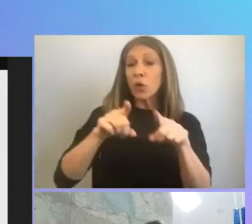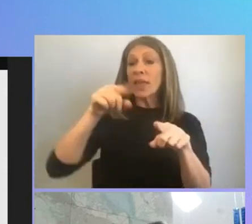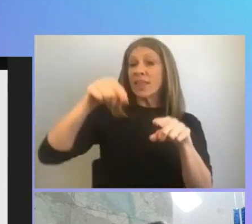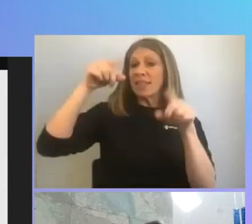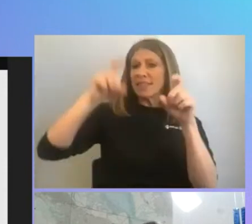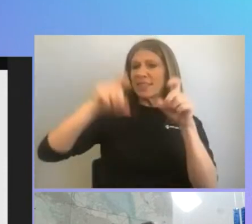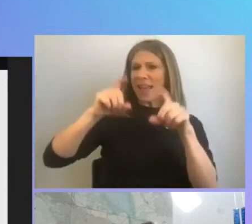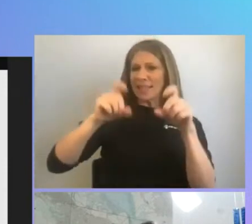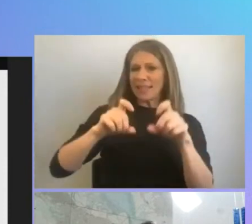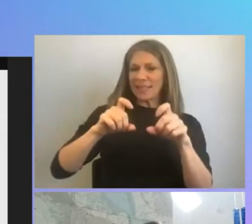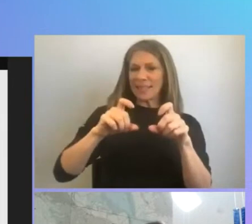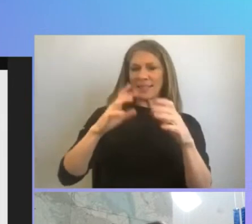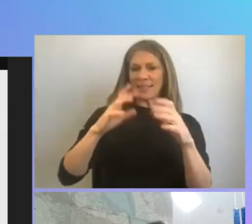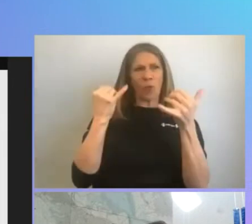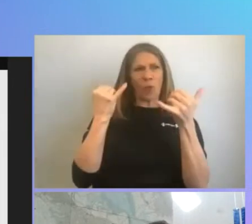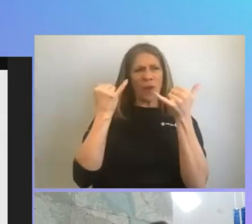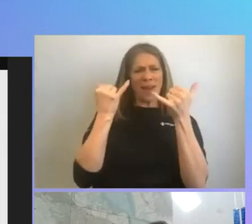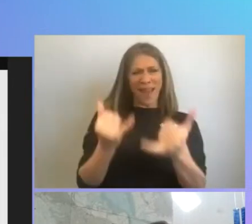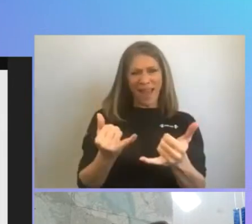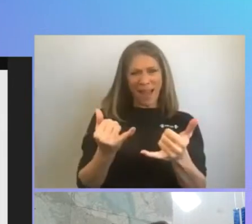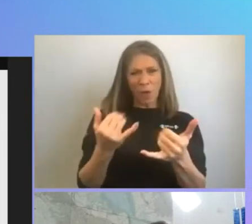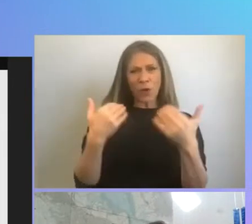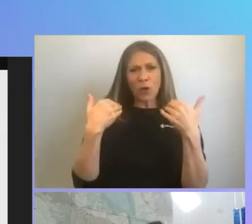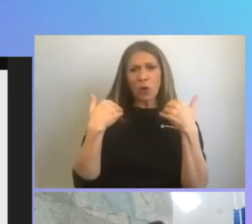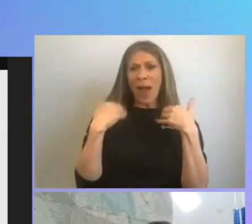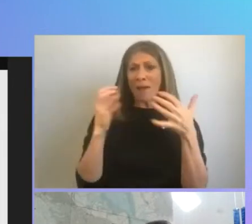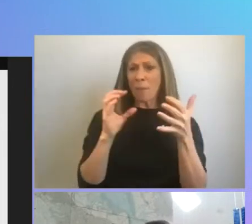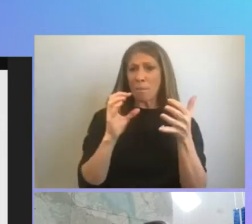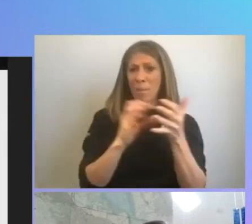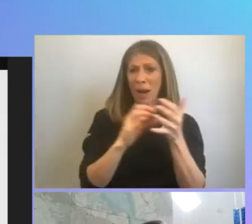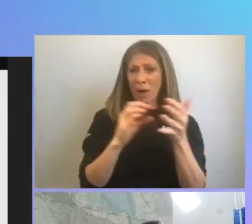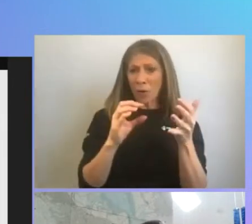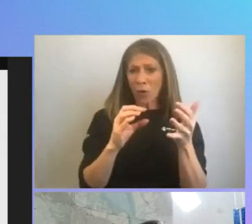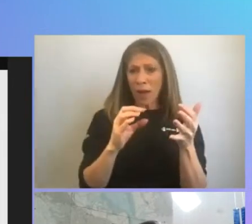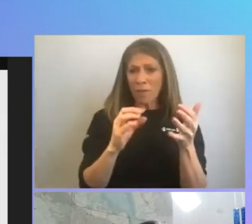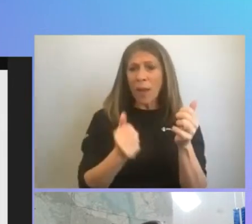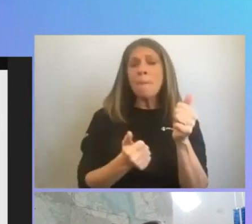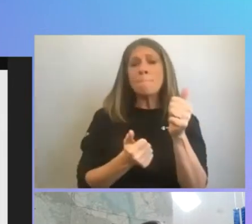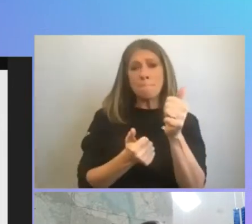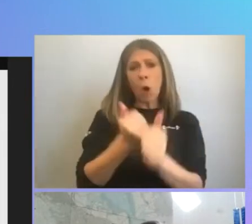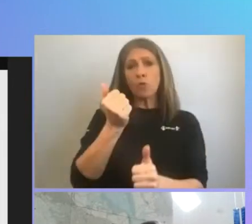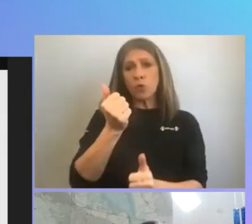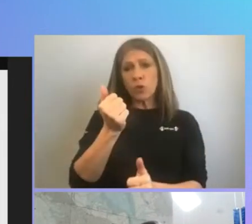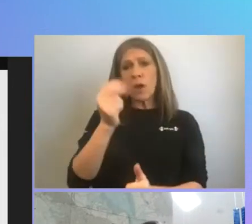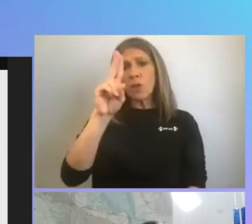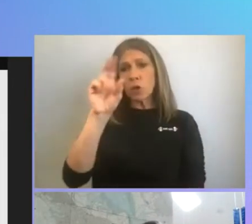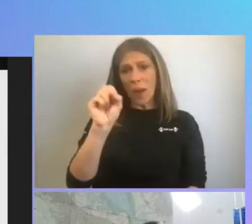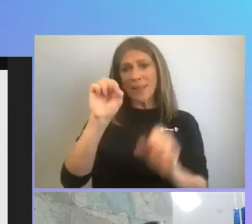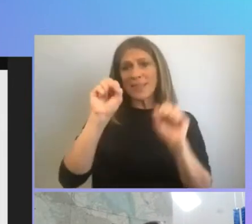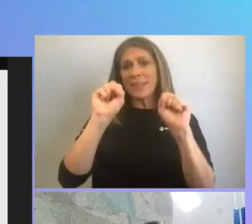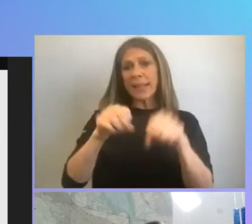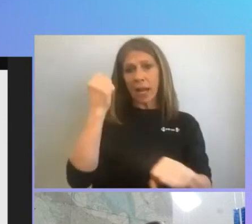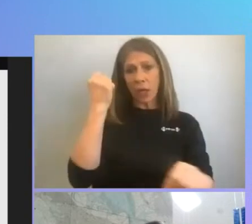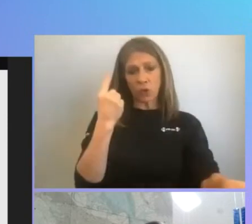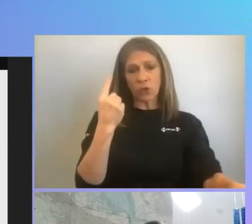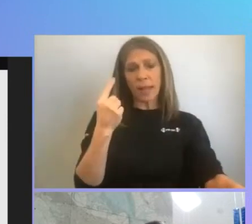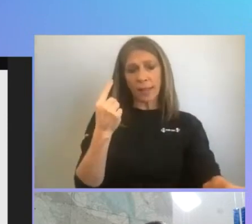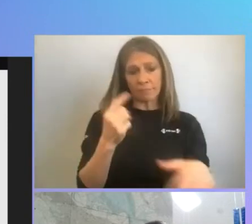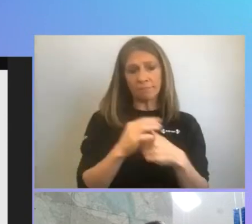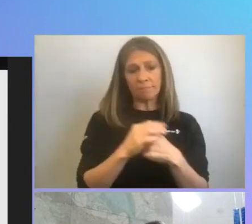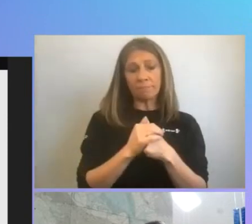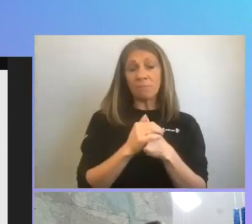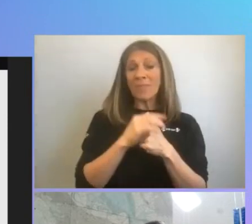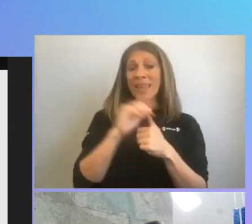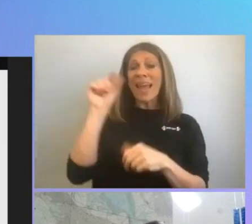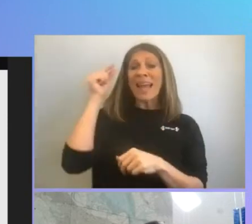Okay, all of a sudden you have a paragraph that most of the United States can understand.